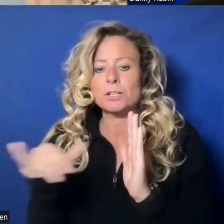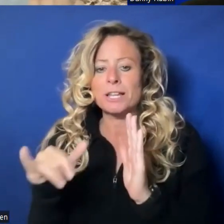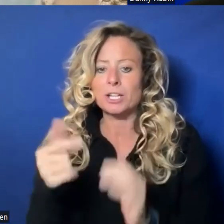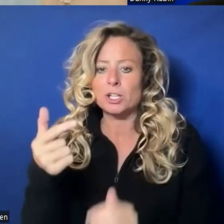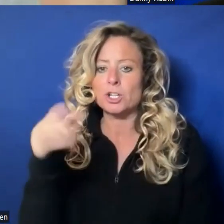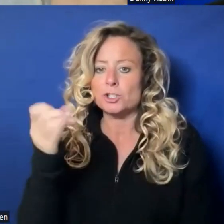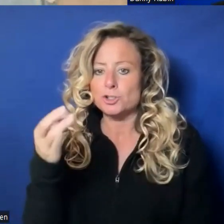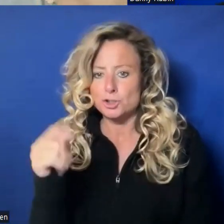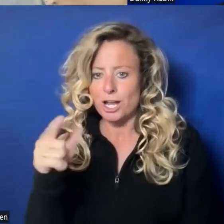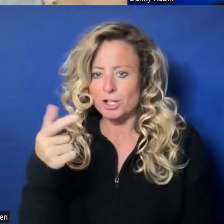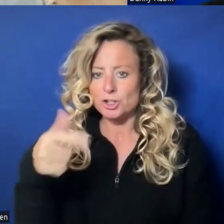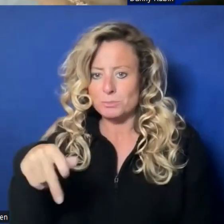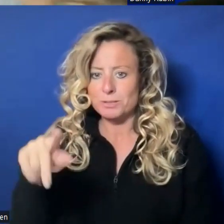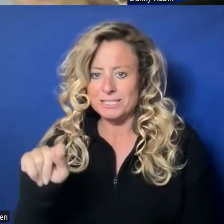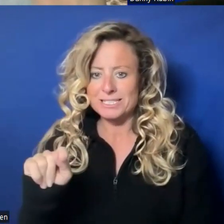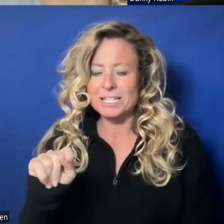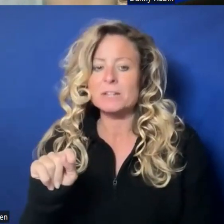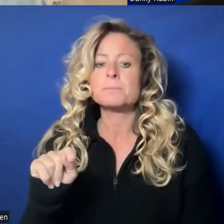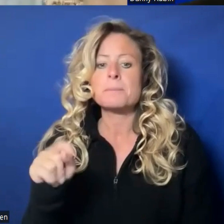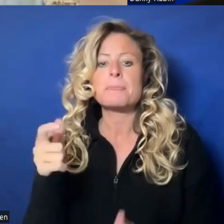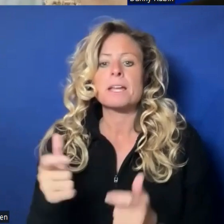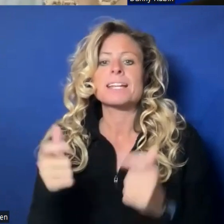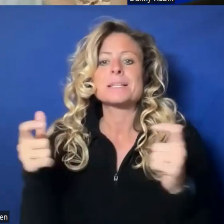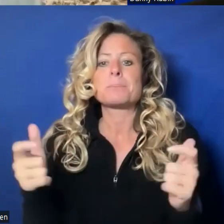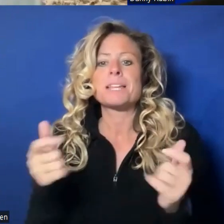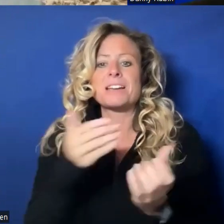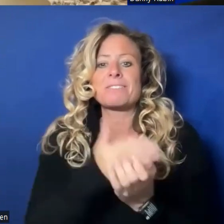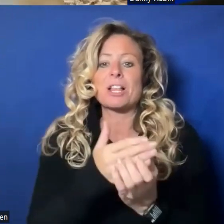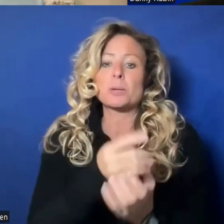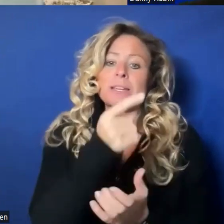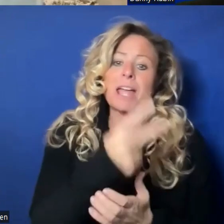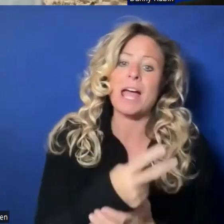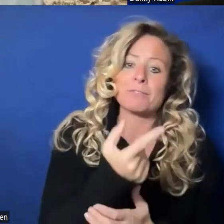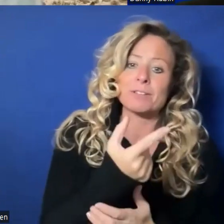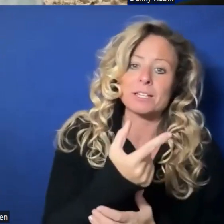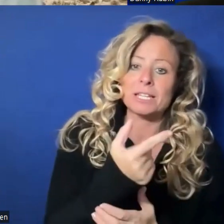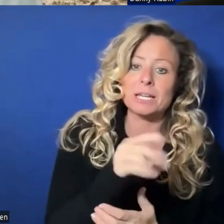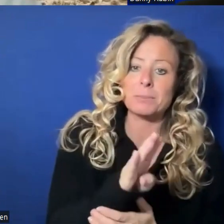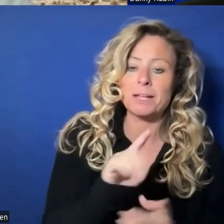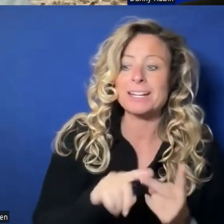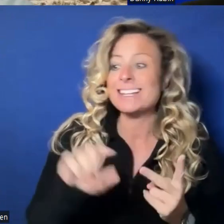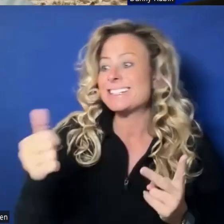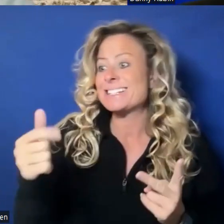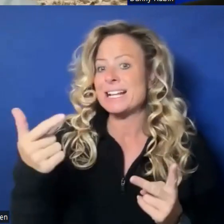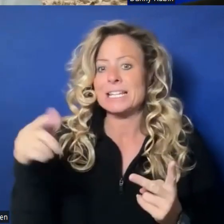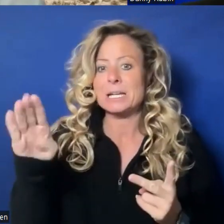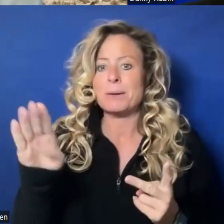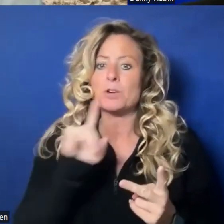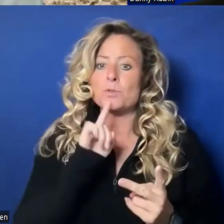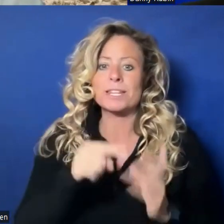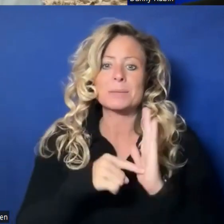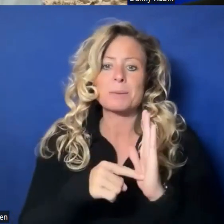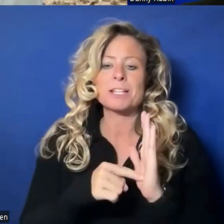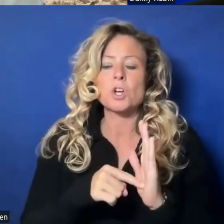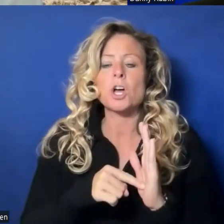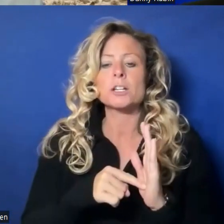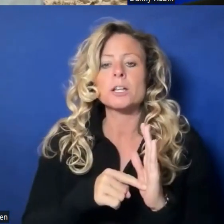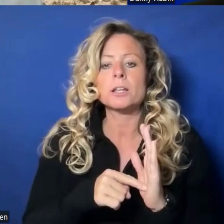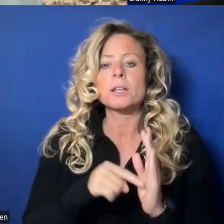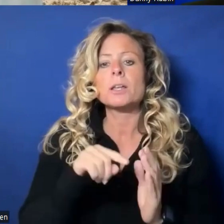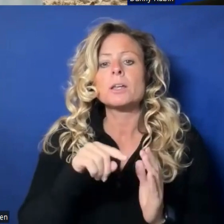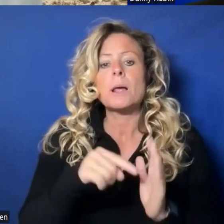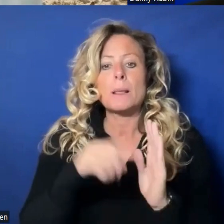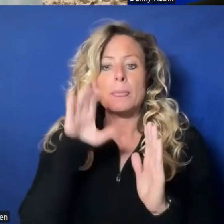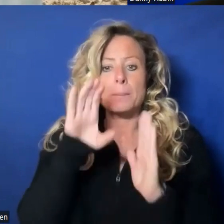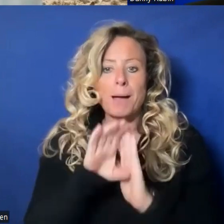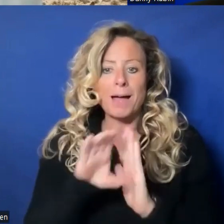ChatGPT. It's a big file there. It can be half a gigabyte. It can be 10 gigabyte, depends on the model. And you open it. Inside,